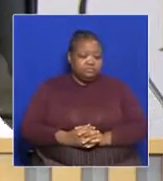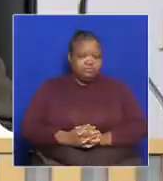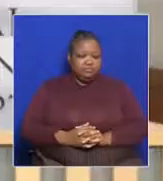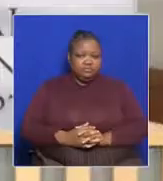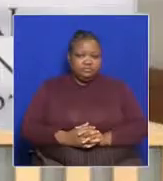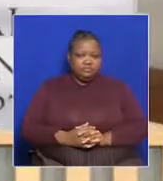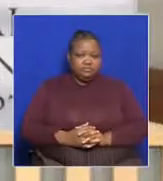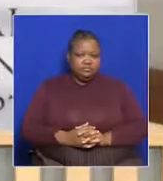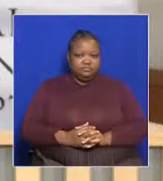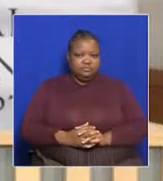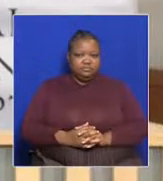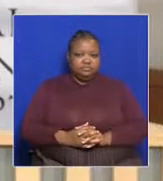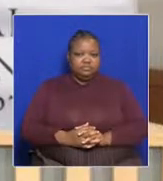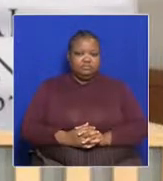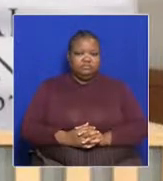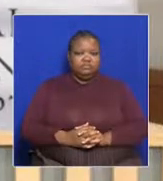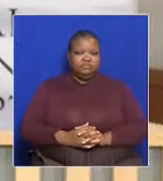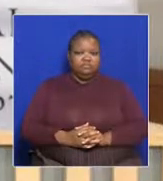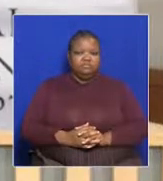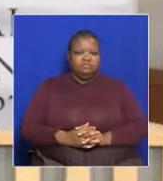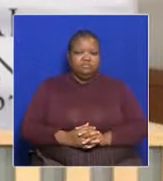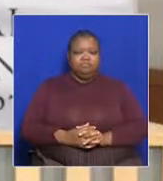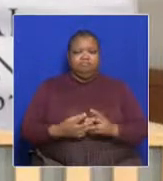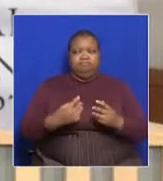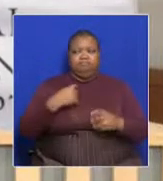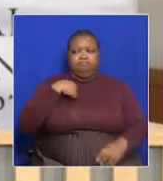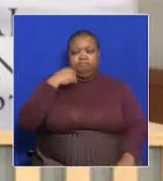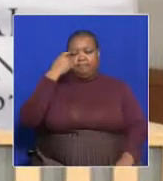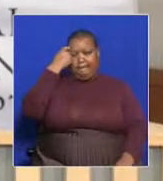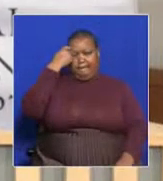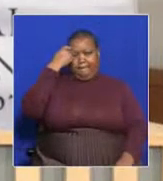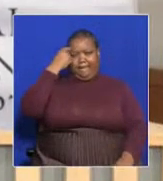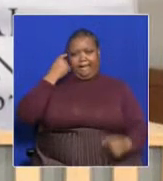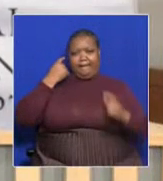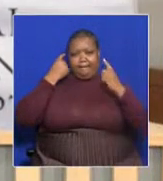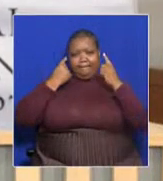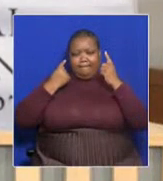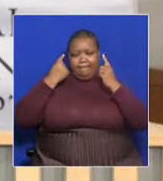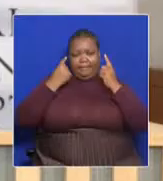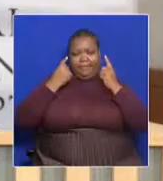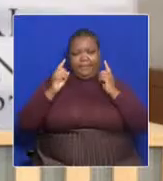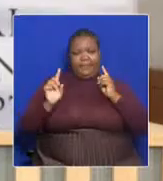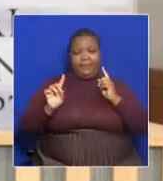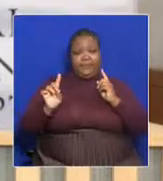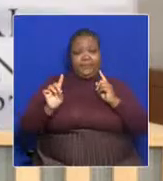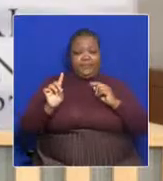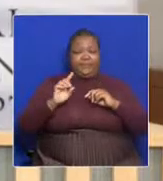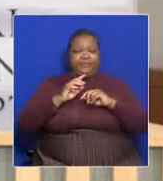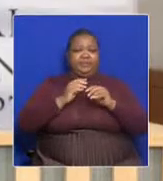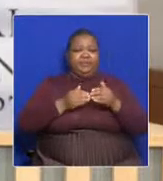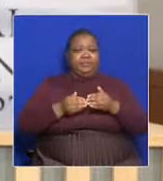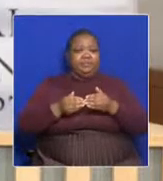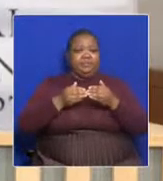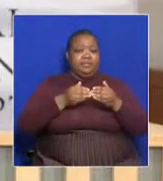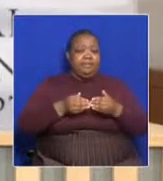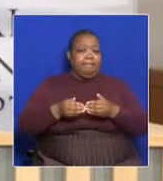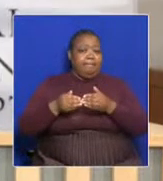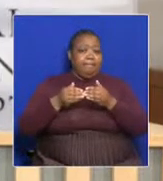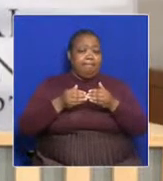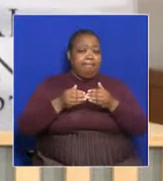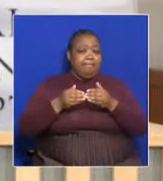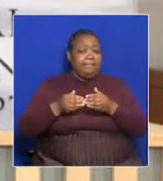my mind tells me, and I say this quite guardedly because my mind